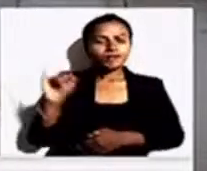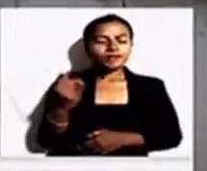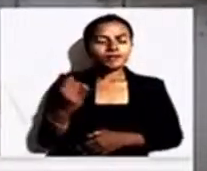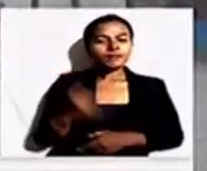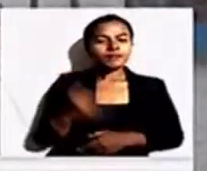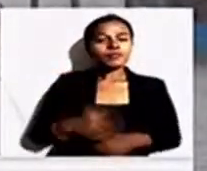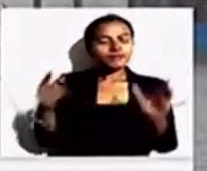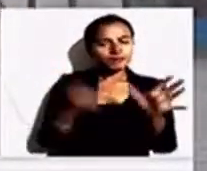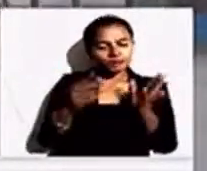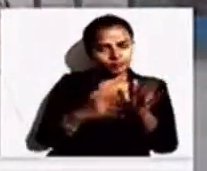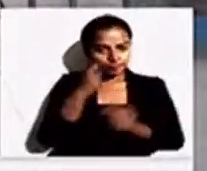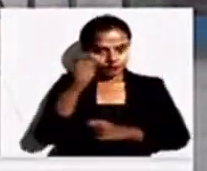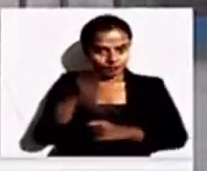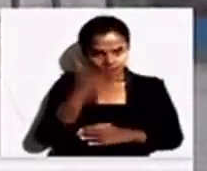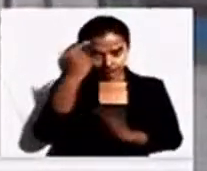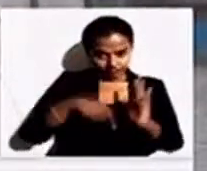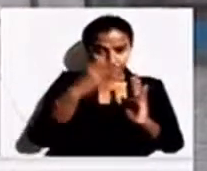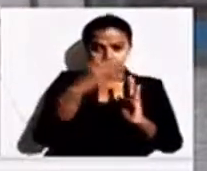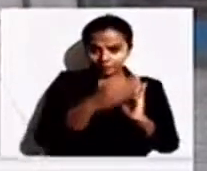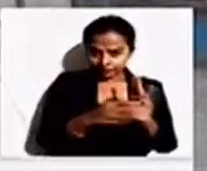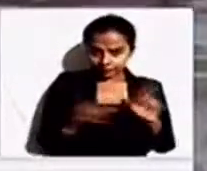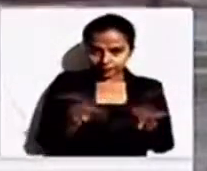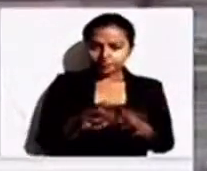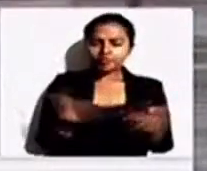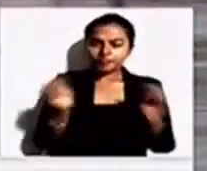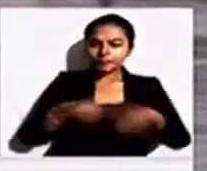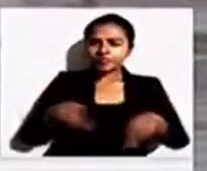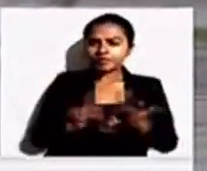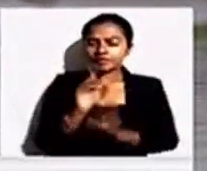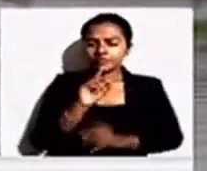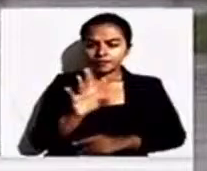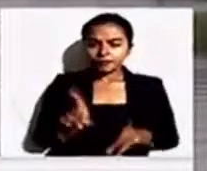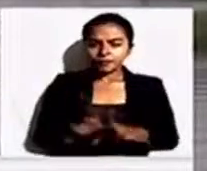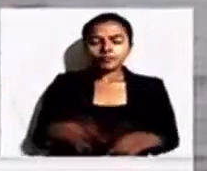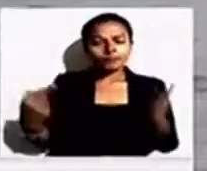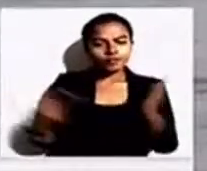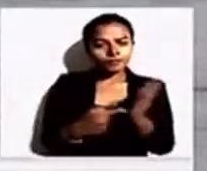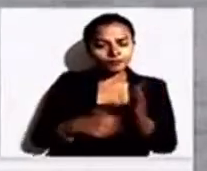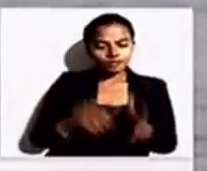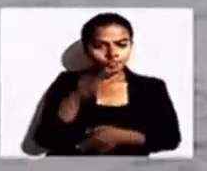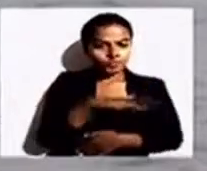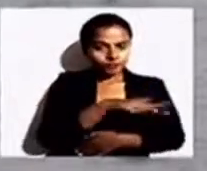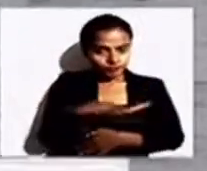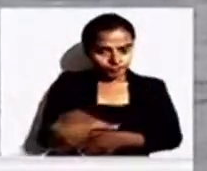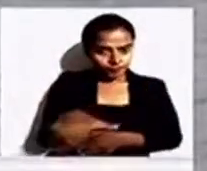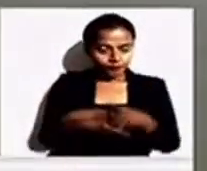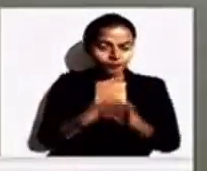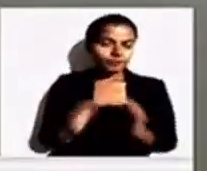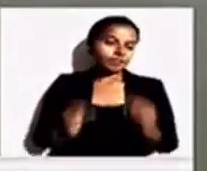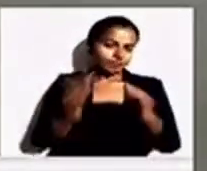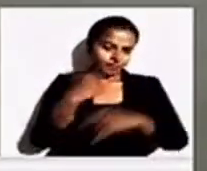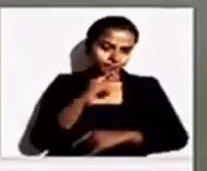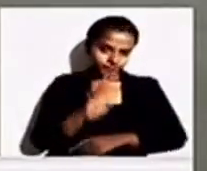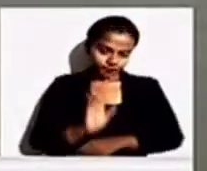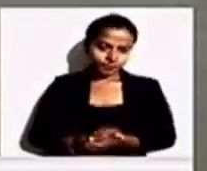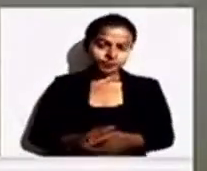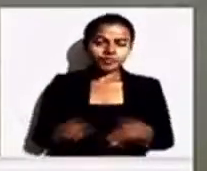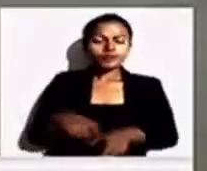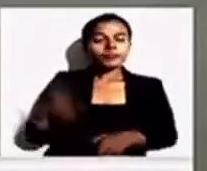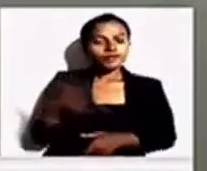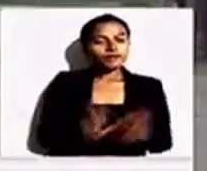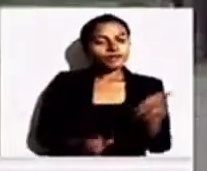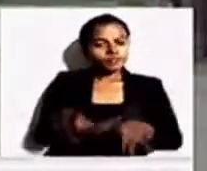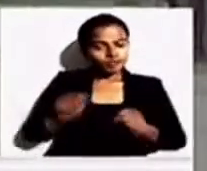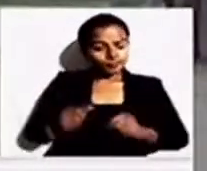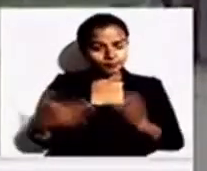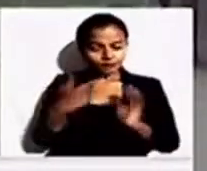due to heavy rainfall. The sluice gates of the Tondamannaru River were also opened to control the floods. Fishermen in Pesale, Mana refrained from going out to